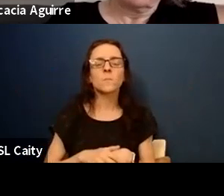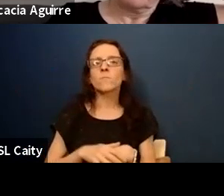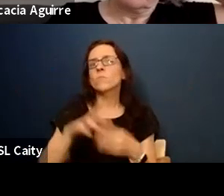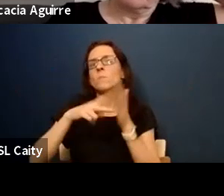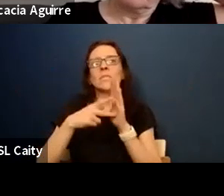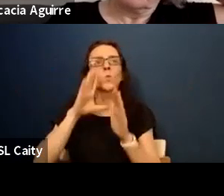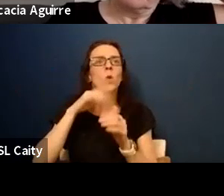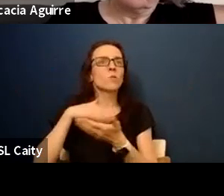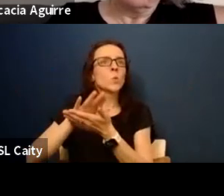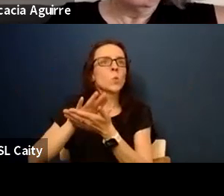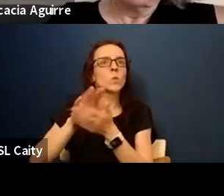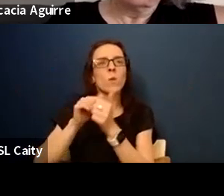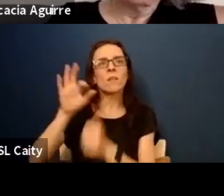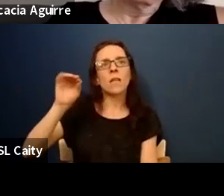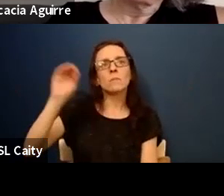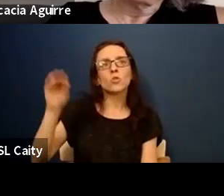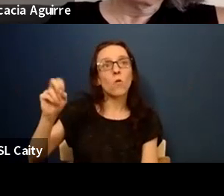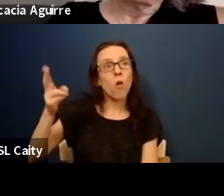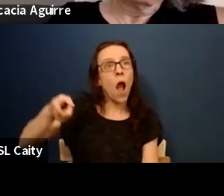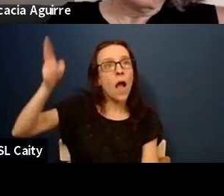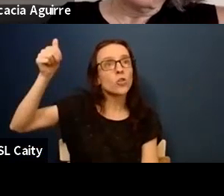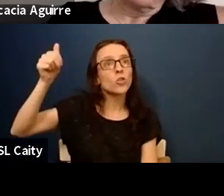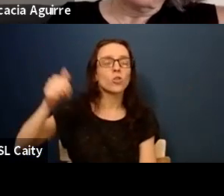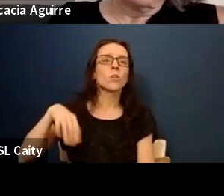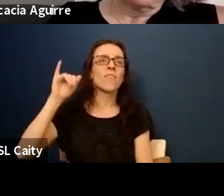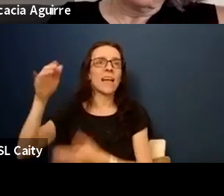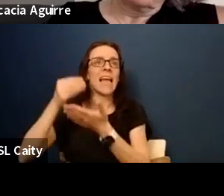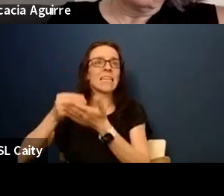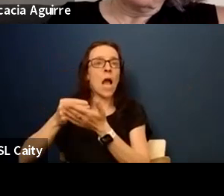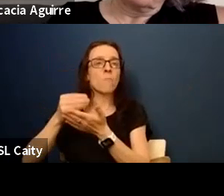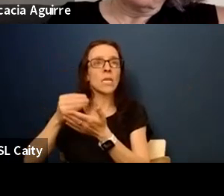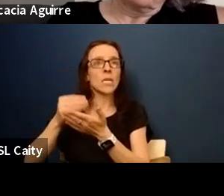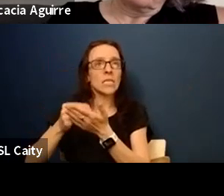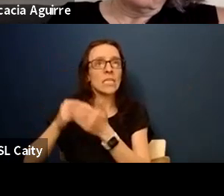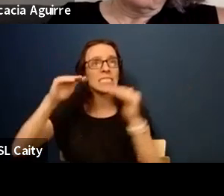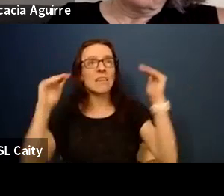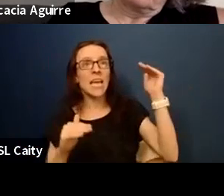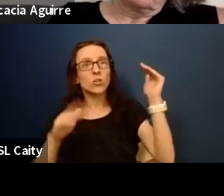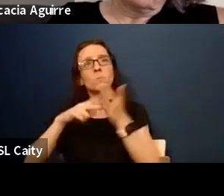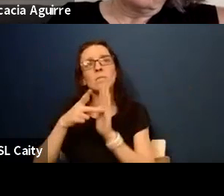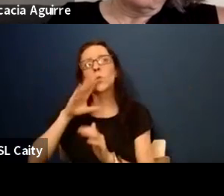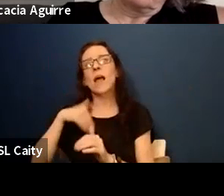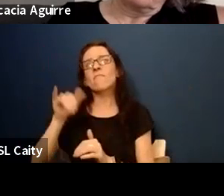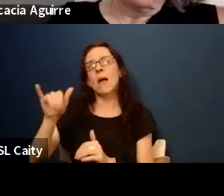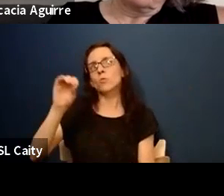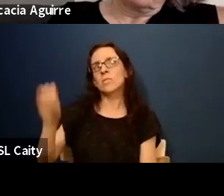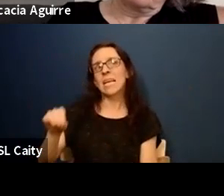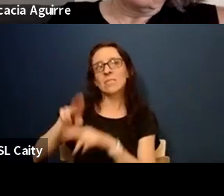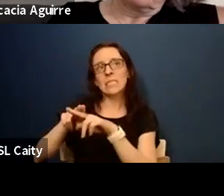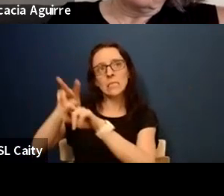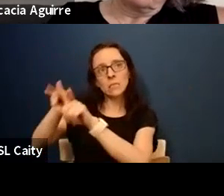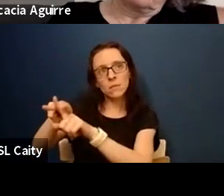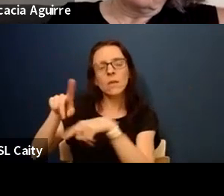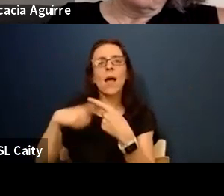with 90% or higher economically disadvantaged have this percent of seats, and then you go in those